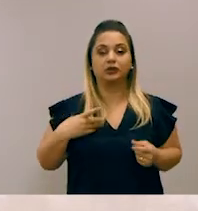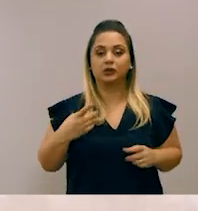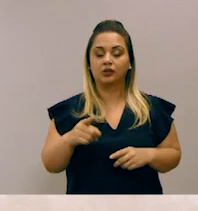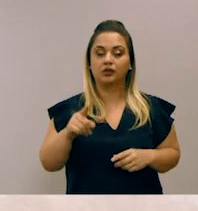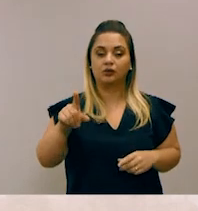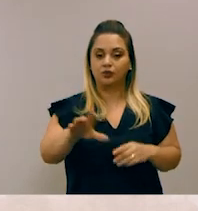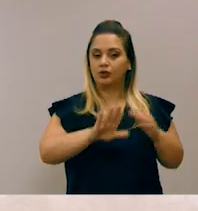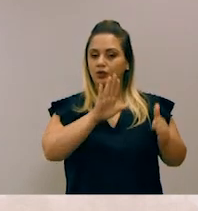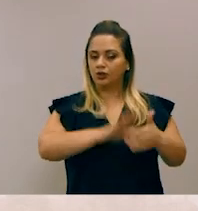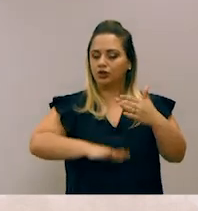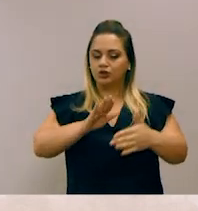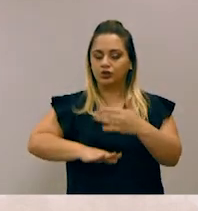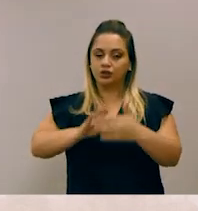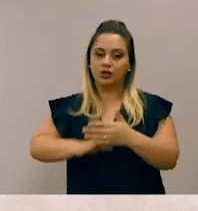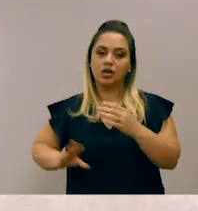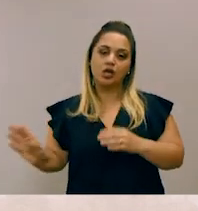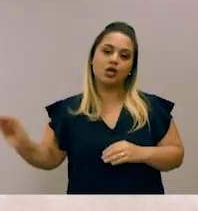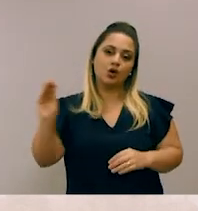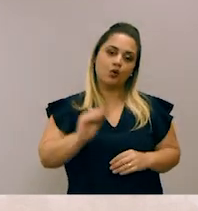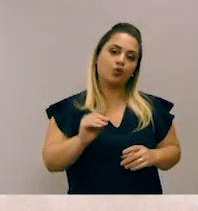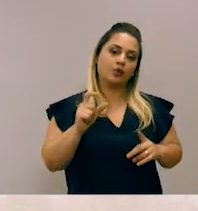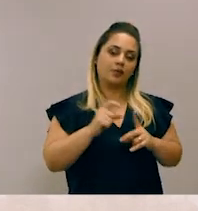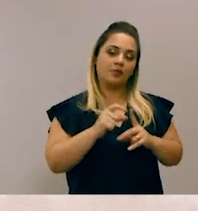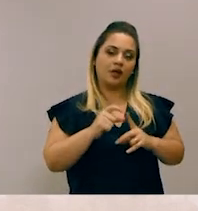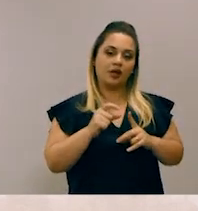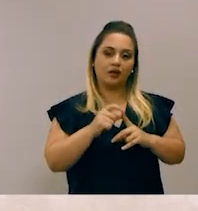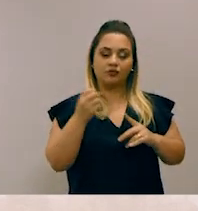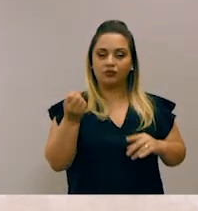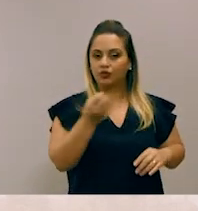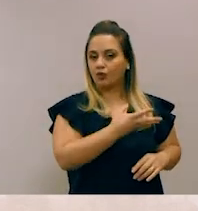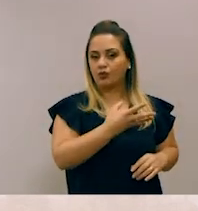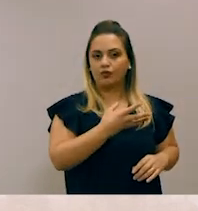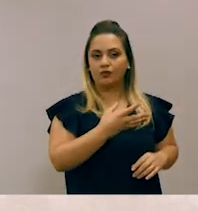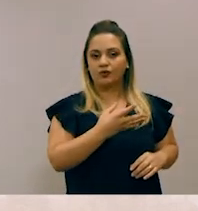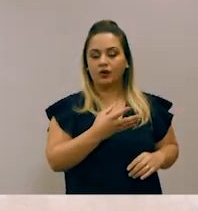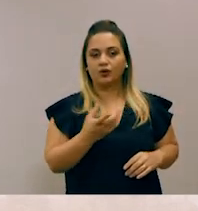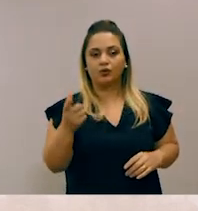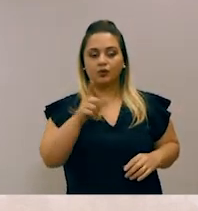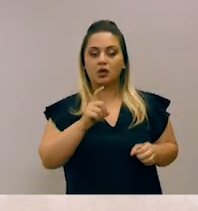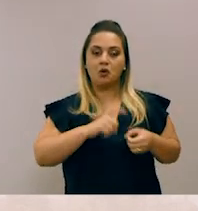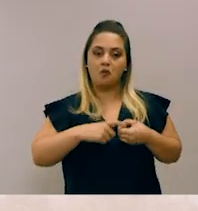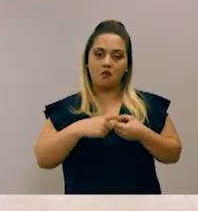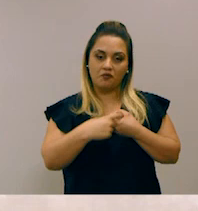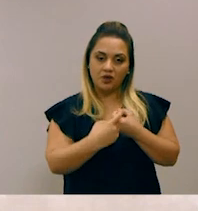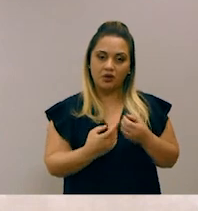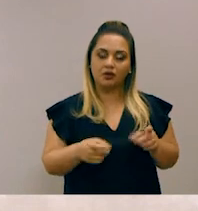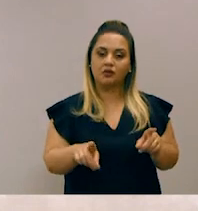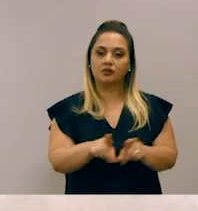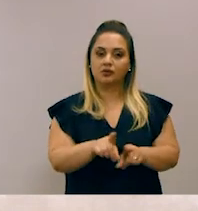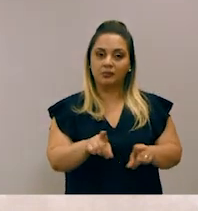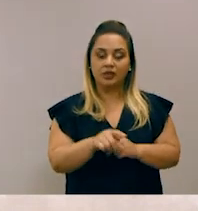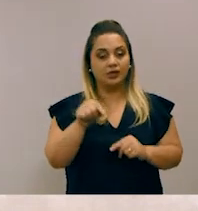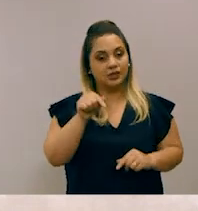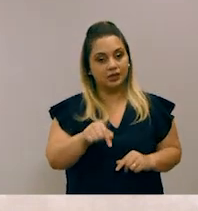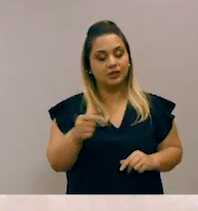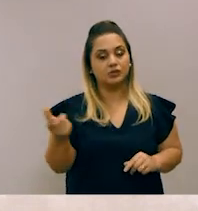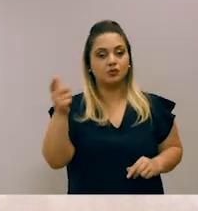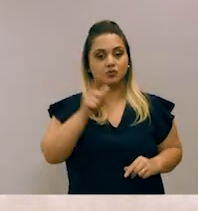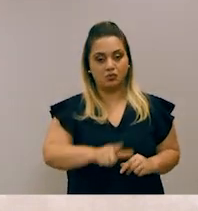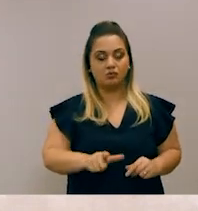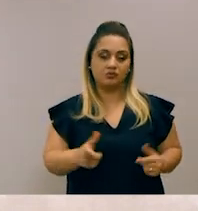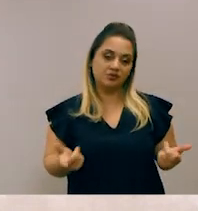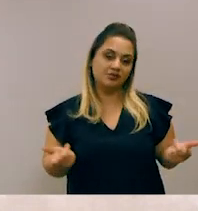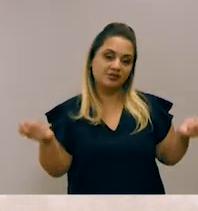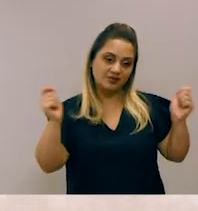are not in Portuguese. And I added some business texts, acronyms of partnerships. And that's